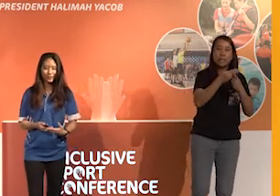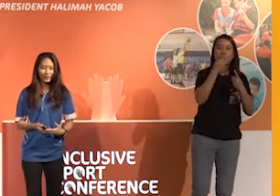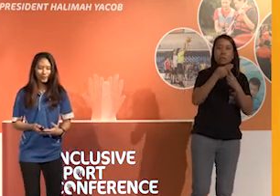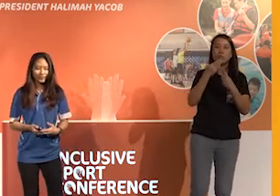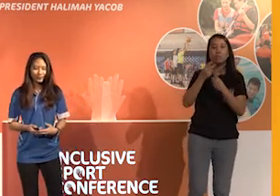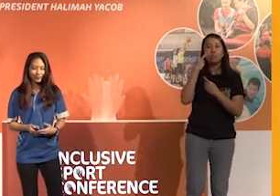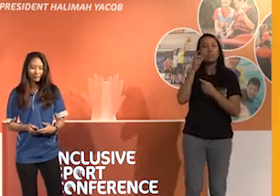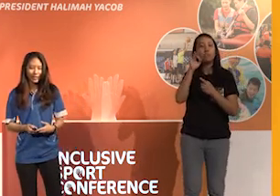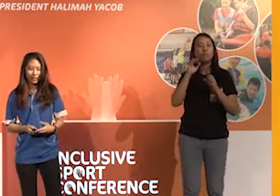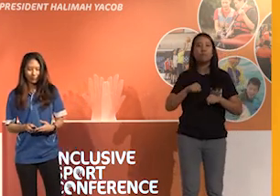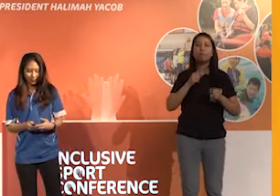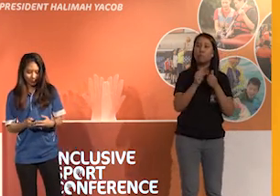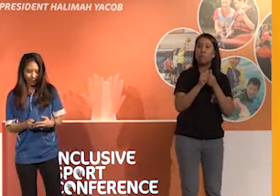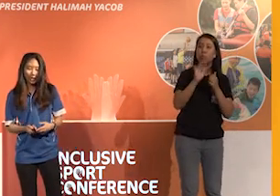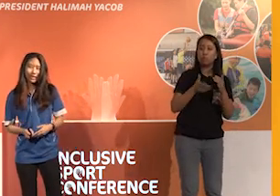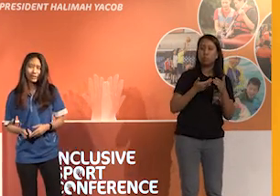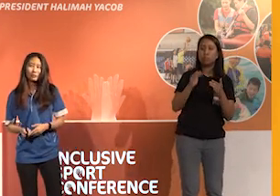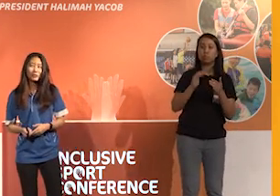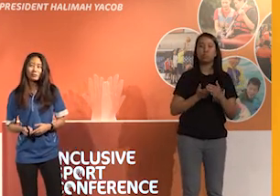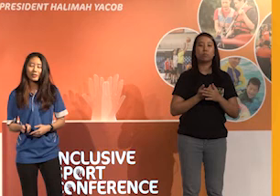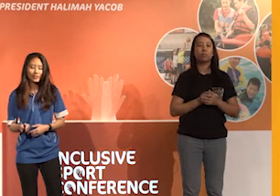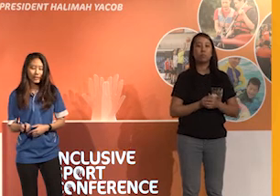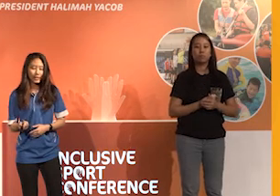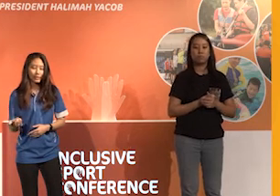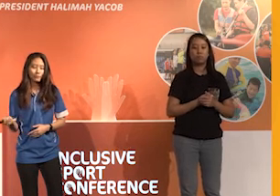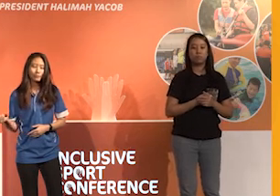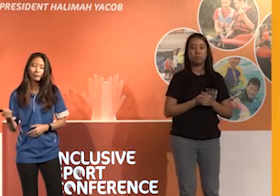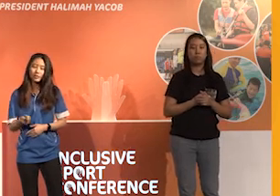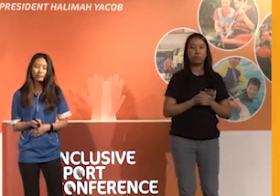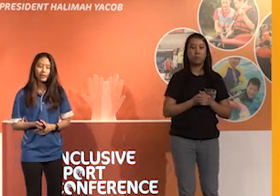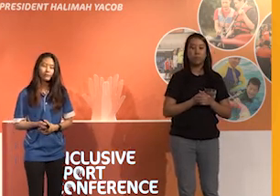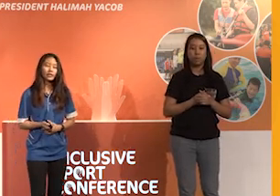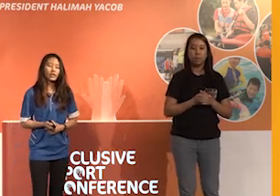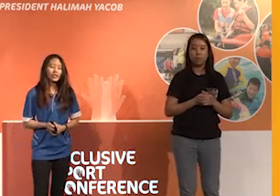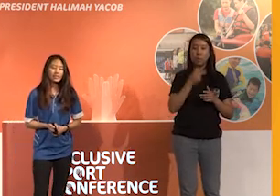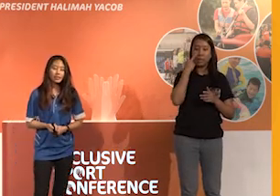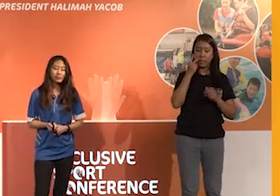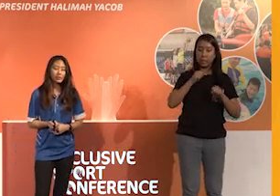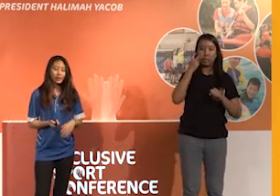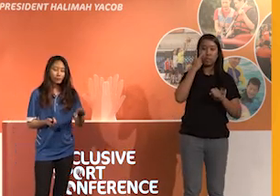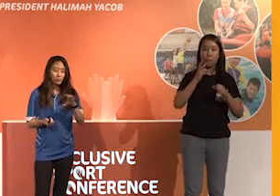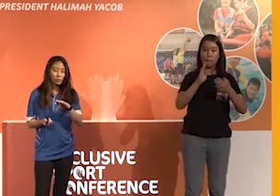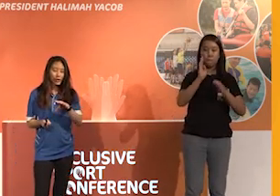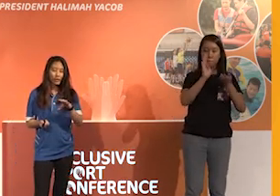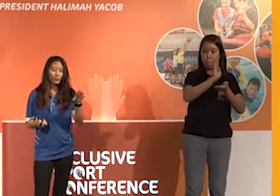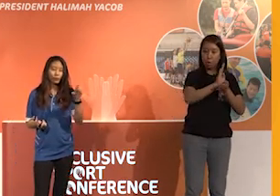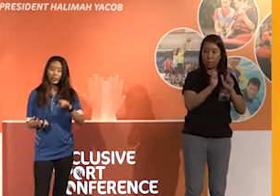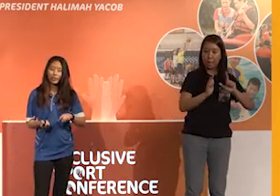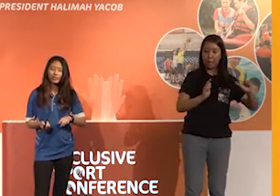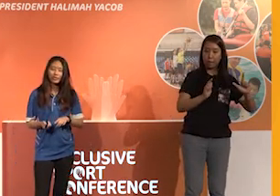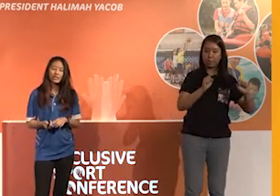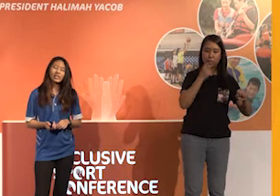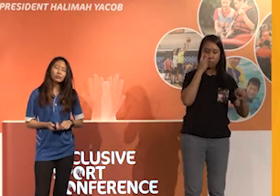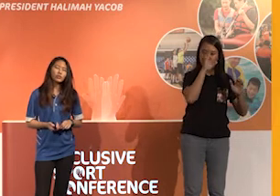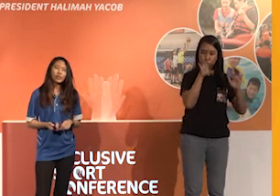music. Yeah. And also because that from the bottom left, there's a bit of like a photo and a bit of